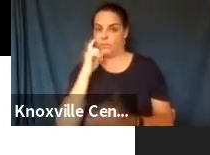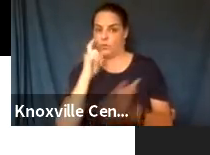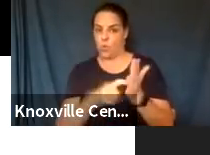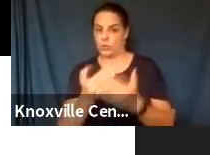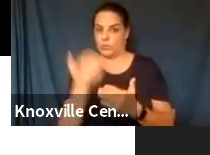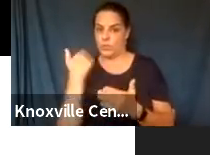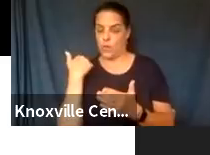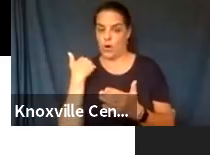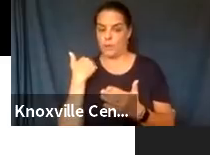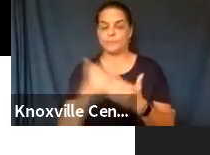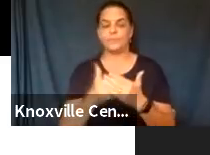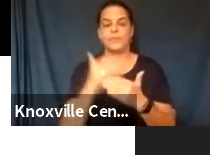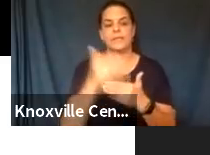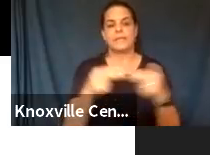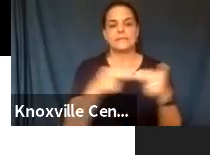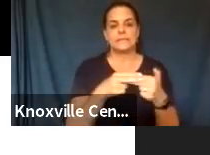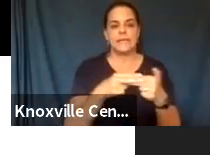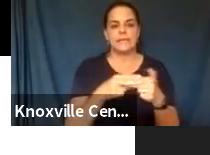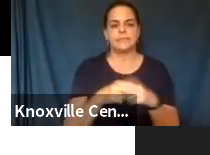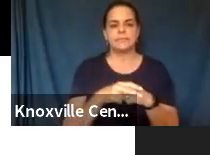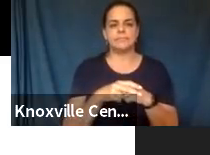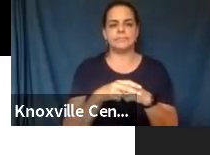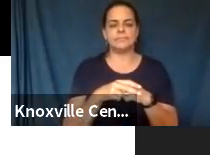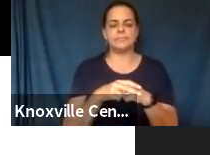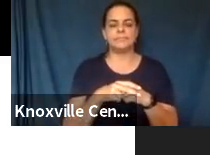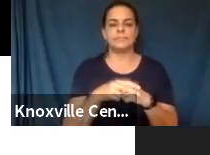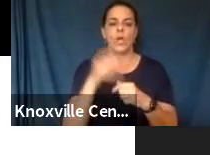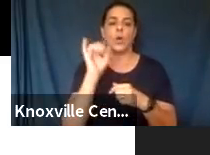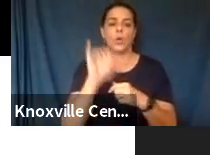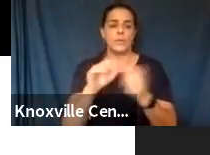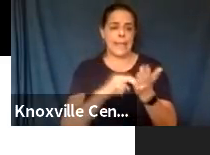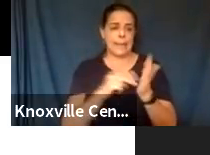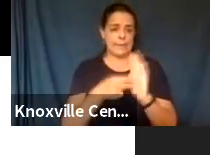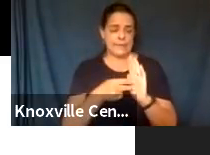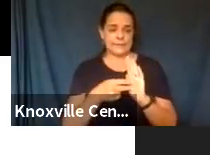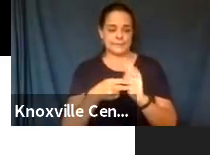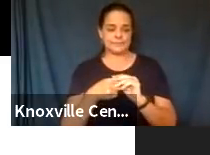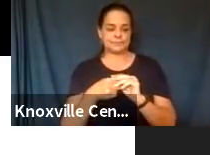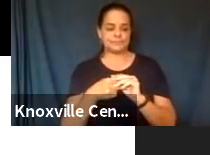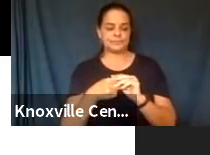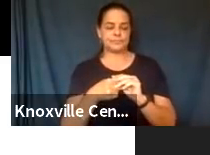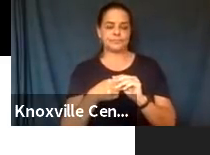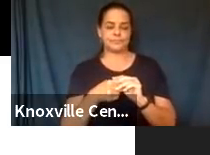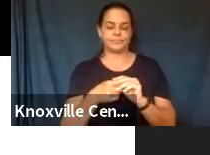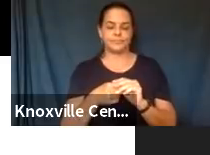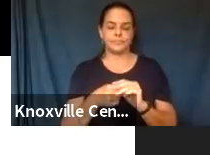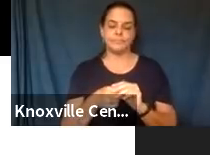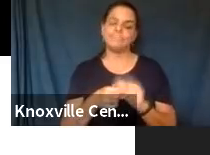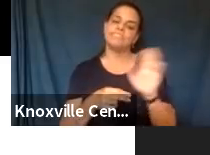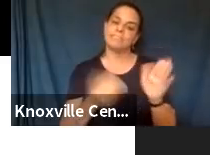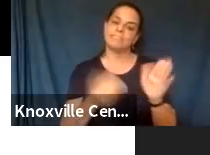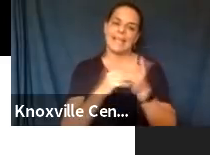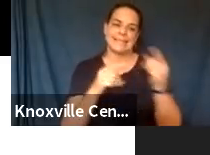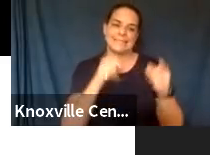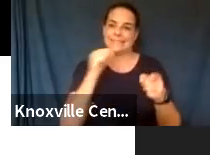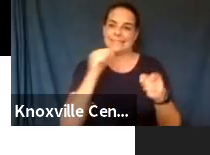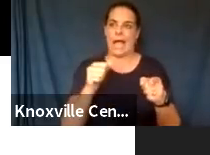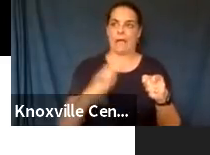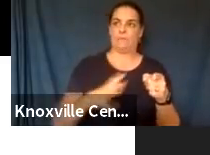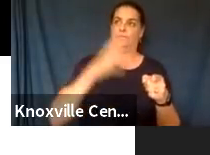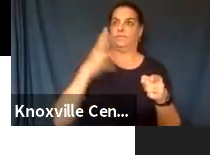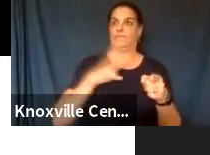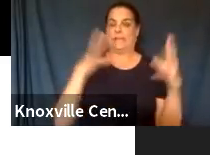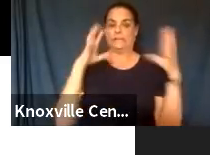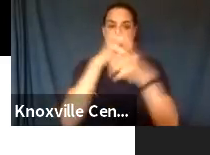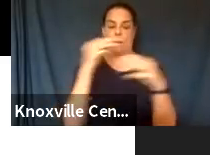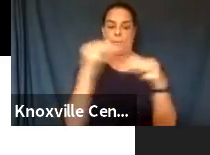so next slide, please. What that leads to, and again, this isn't really fancy math, but it just